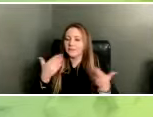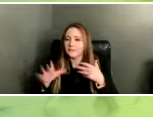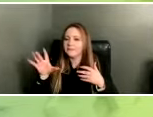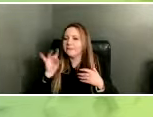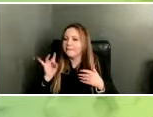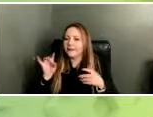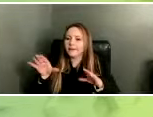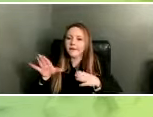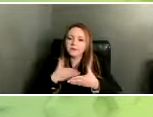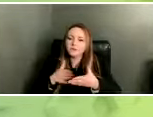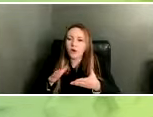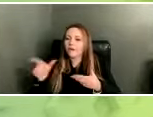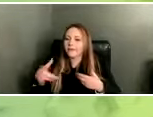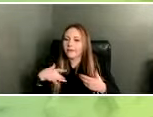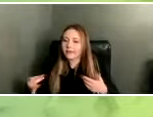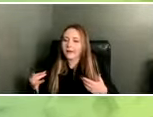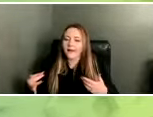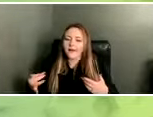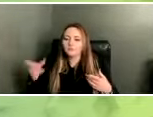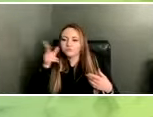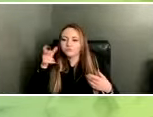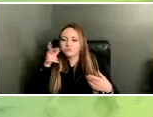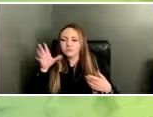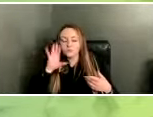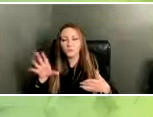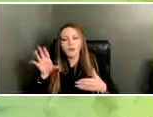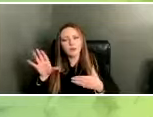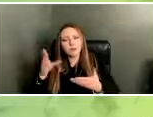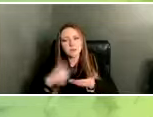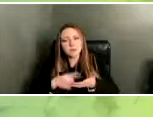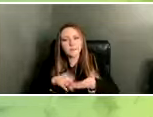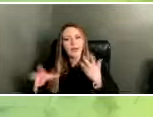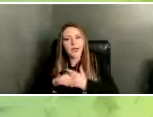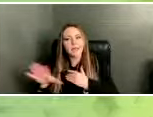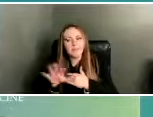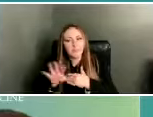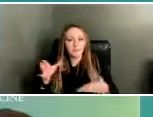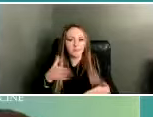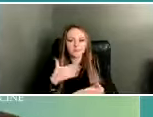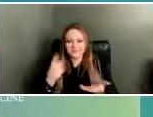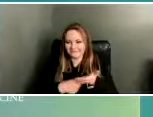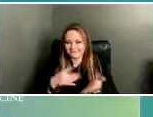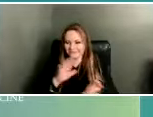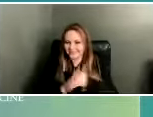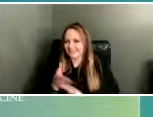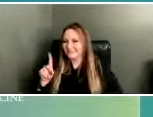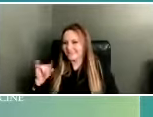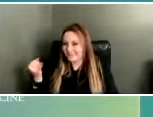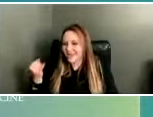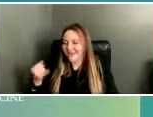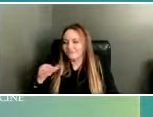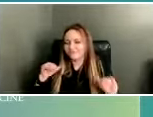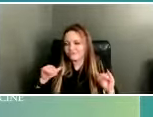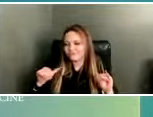their selection or what they like to hear. And so we'll play some of their songs. We kind of turn into DJs sometime. So we want to